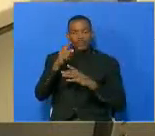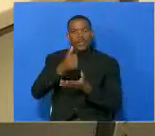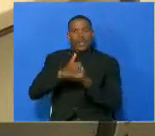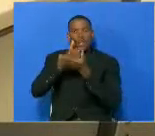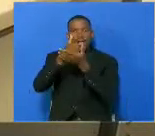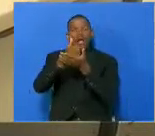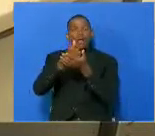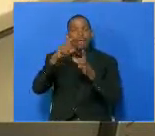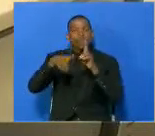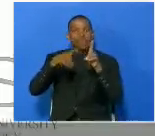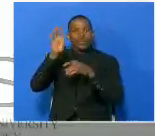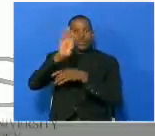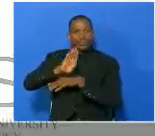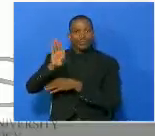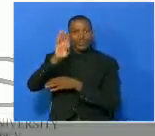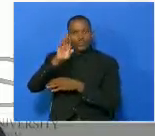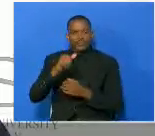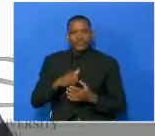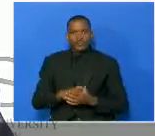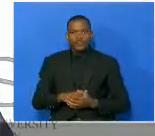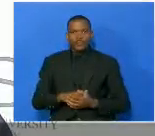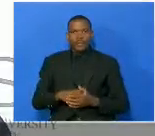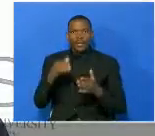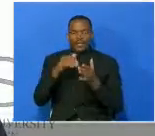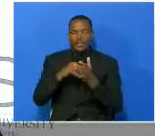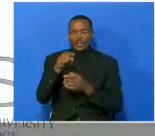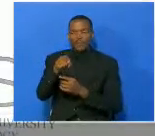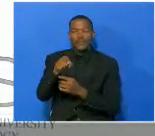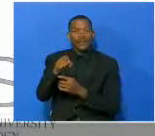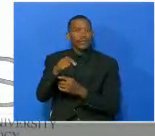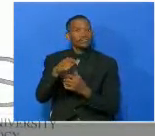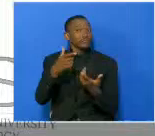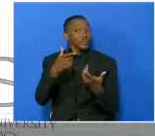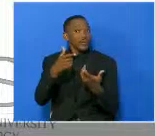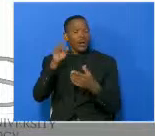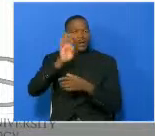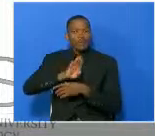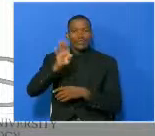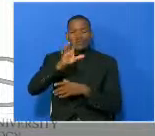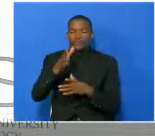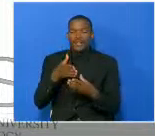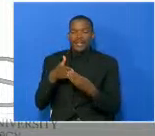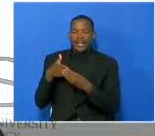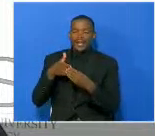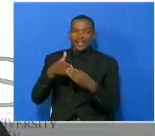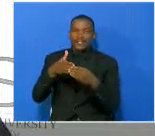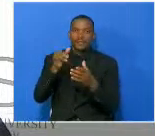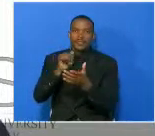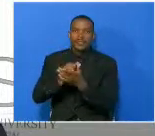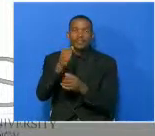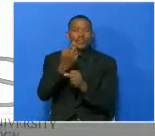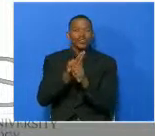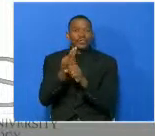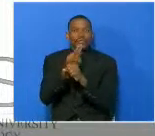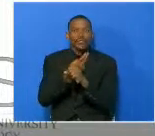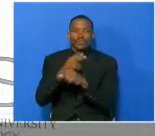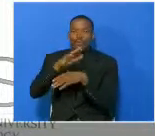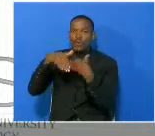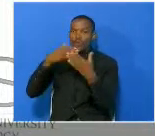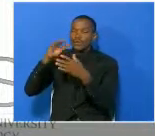Botswana. The Civil Aviation Authority of Botswana has developed formal guidance that regulates the use of